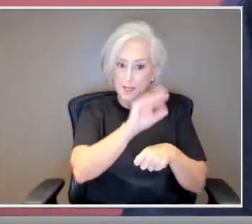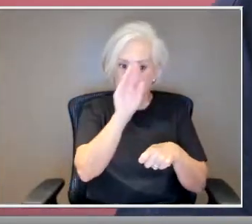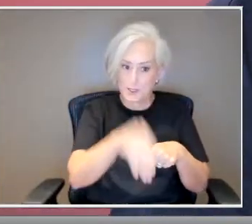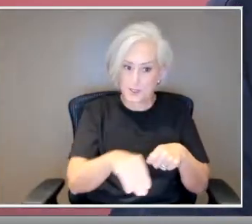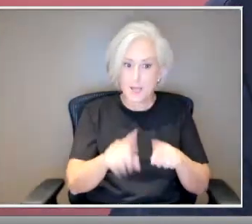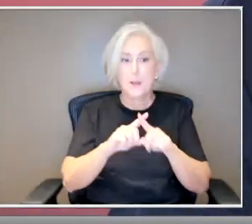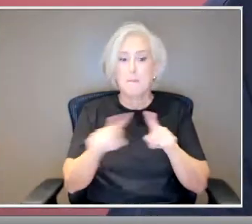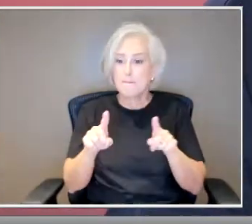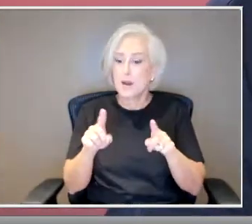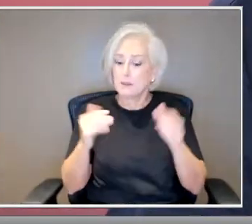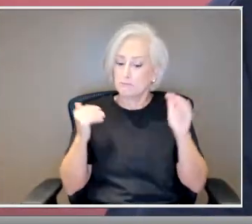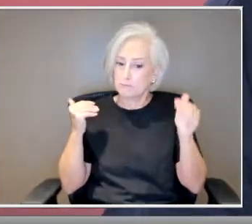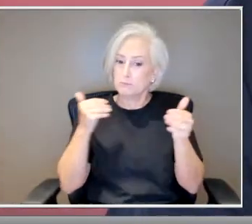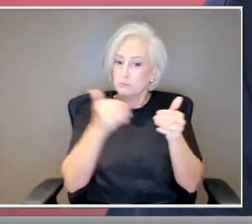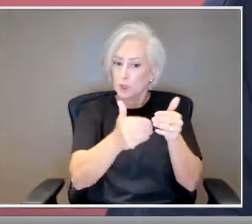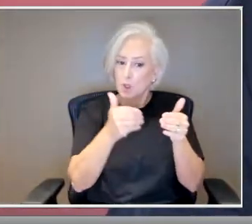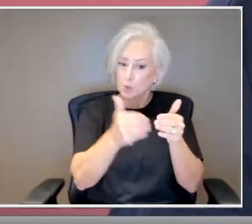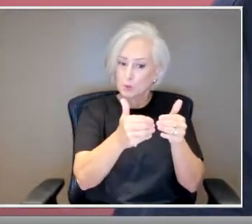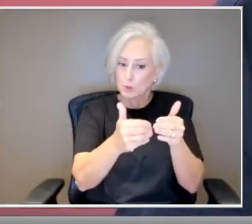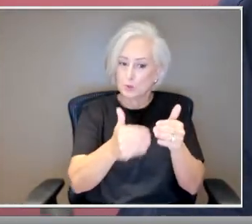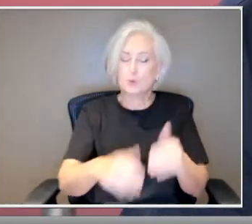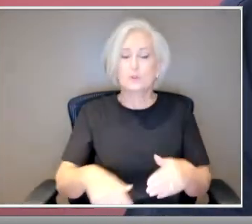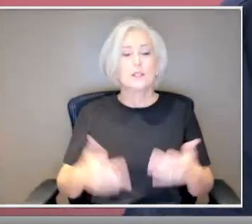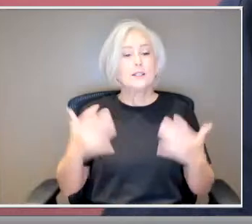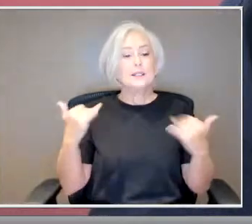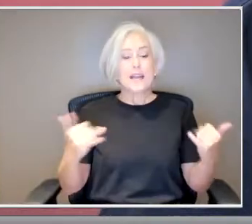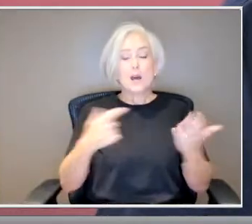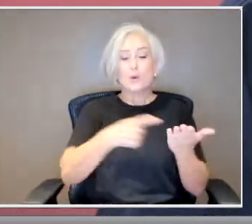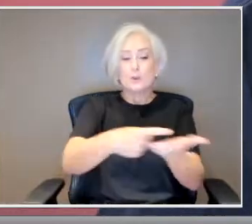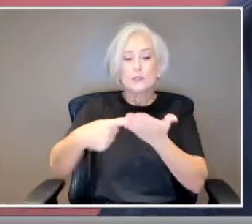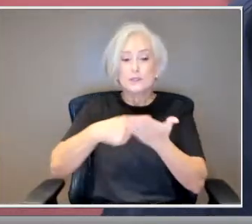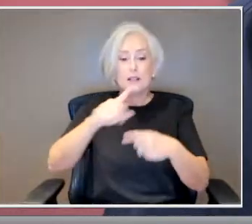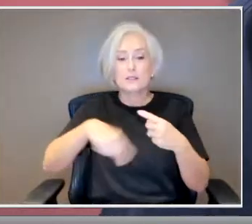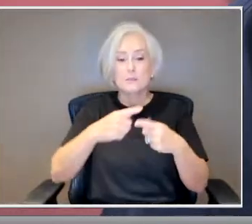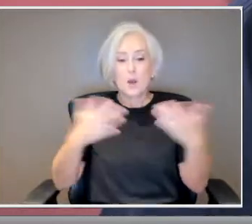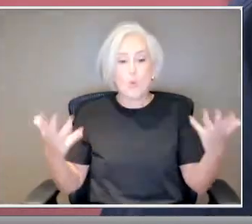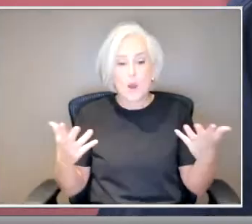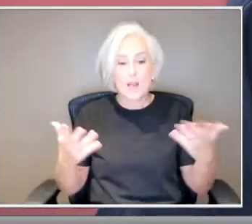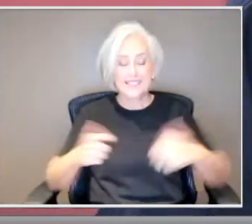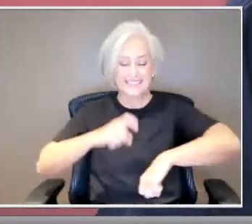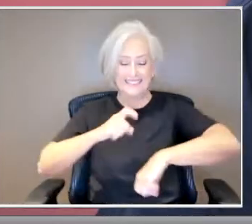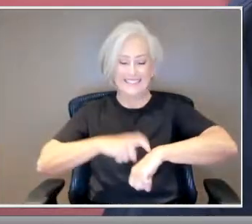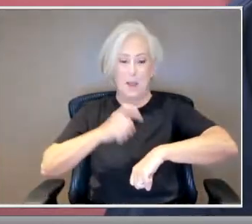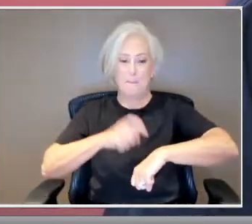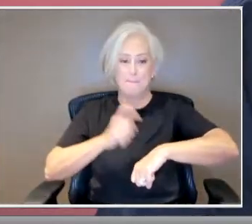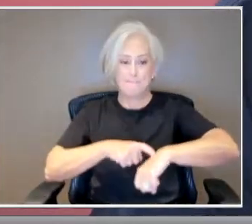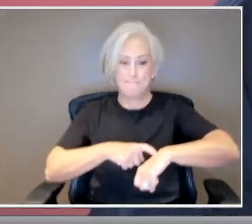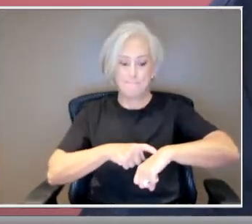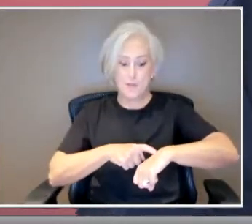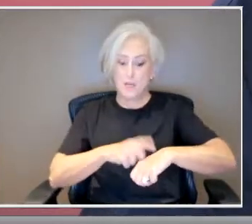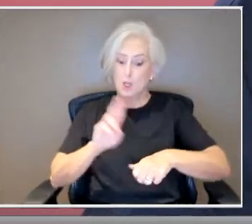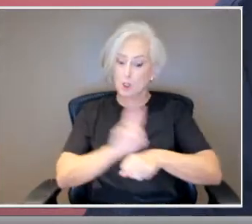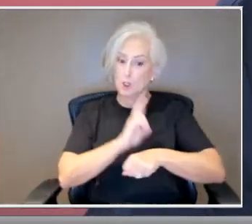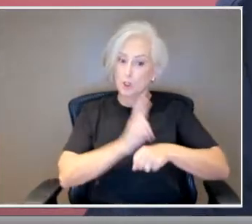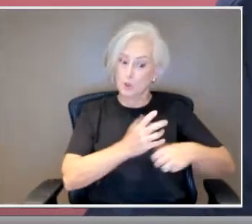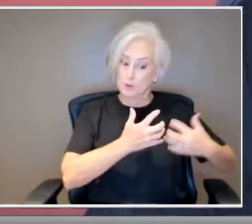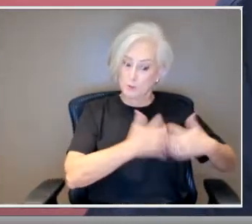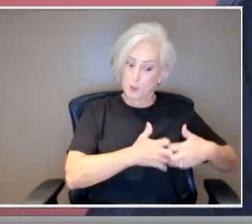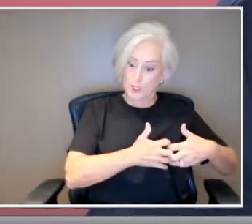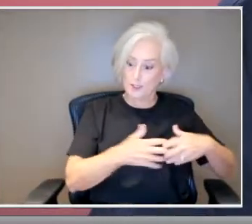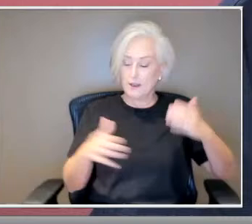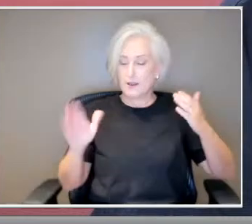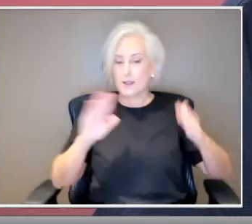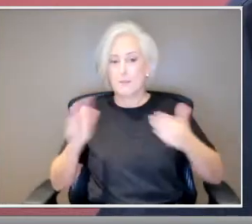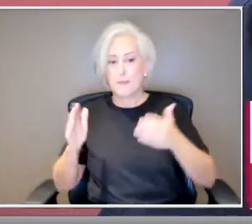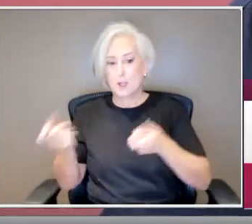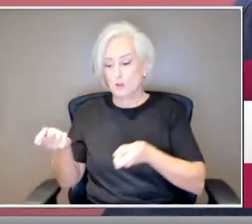big discussions that come up now is largely about timing of device compared to transplant. Because if you transplant someone at 20 years old, you're almost